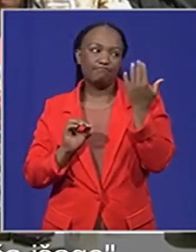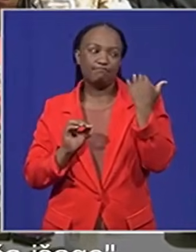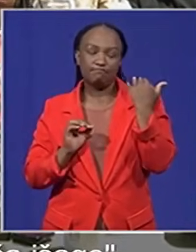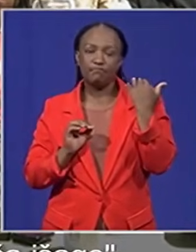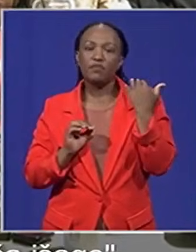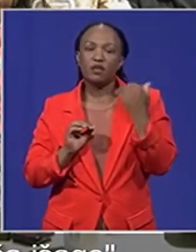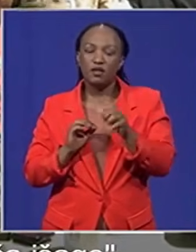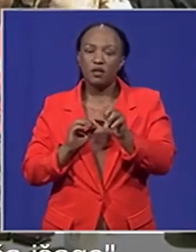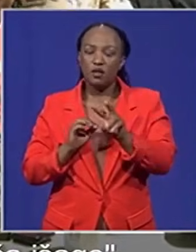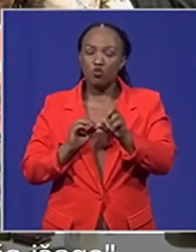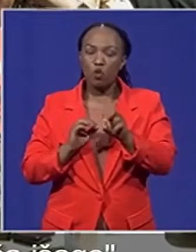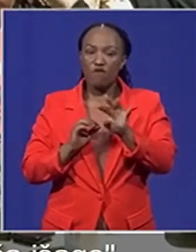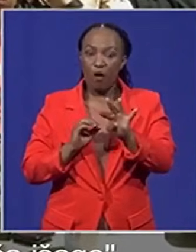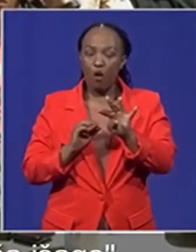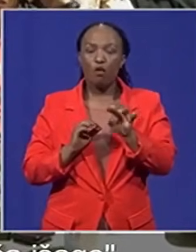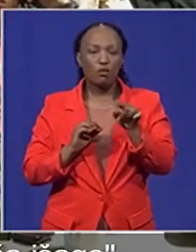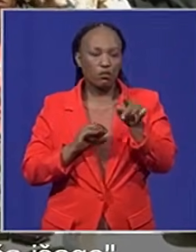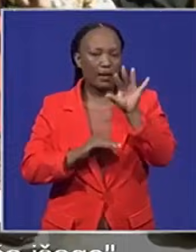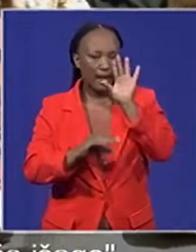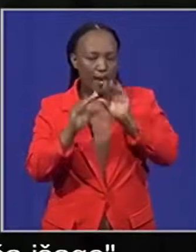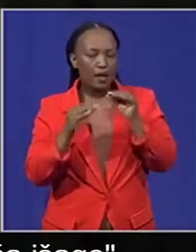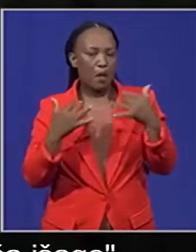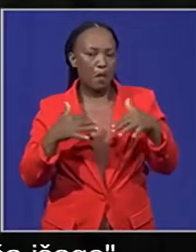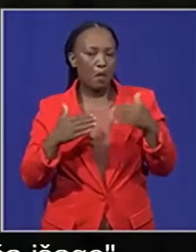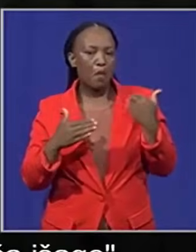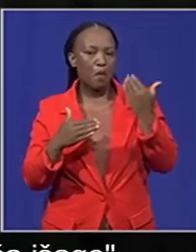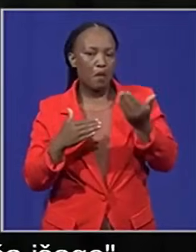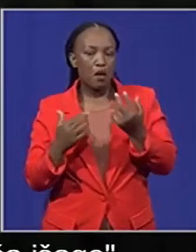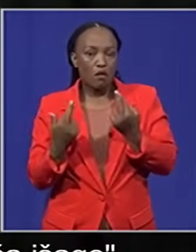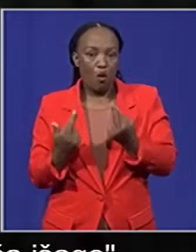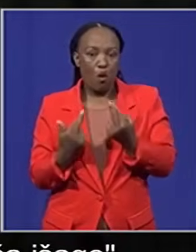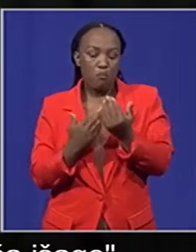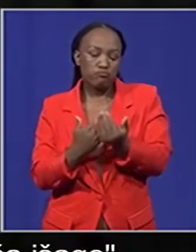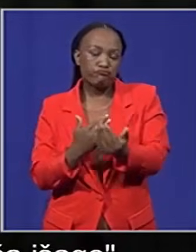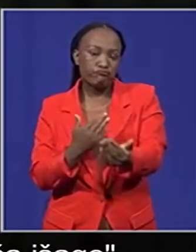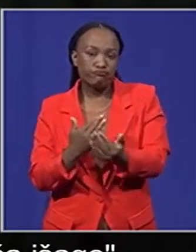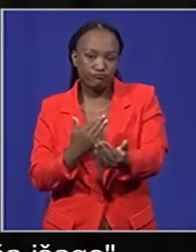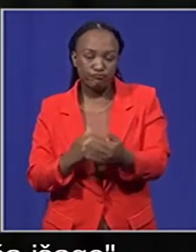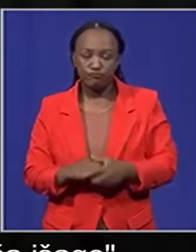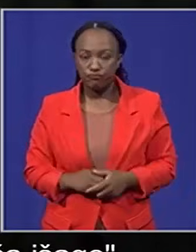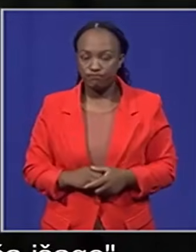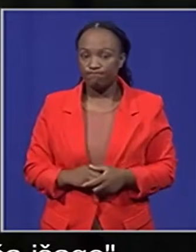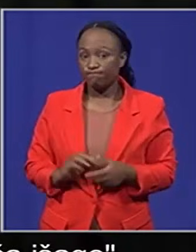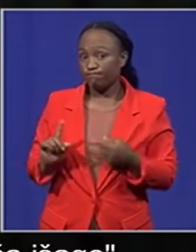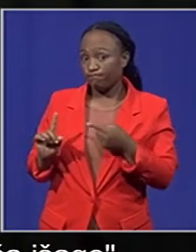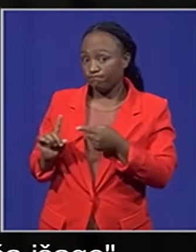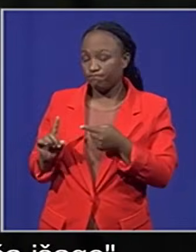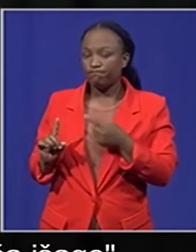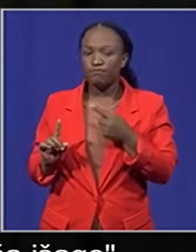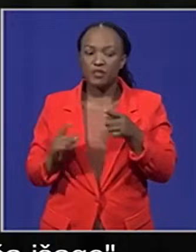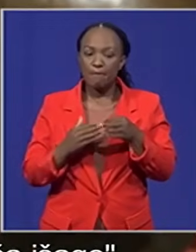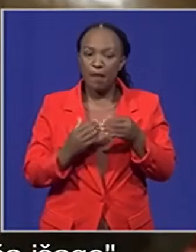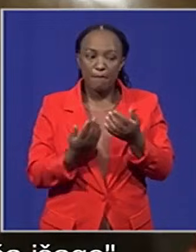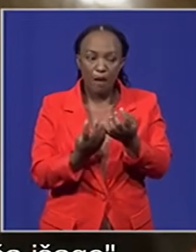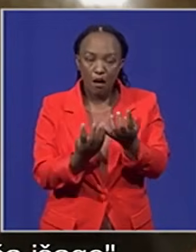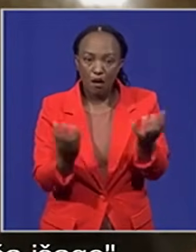ke 2024 gomme ba na le tshepo yeo e tletšego dipoelong tša lenyaga. Malema o eleditše maloko go hlankela